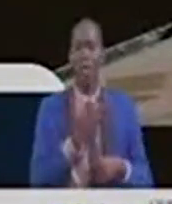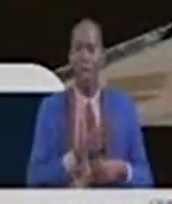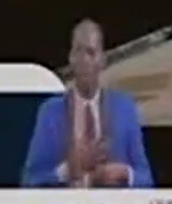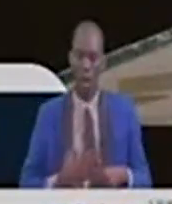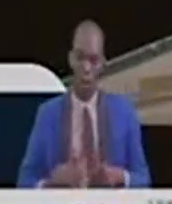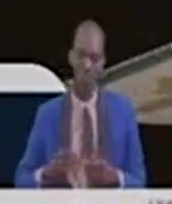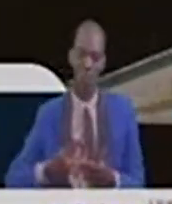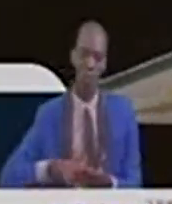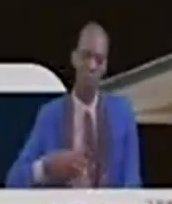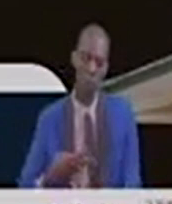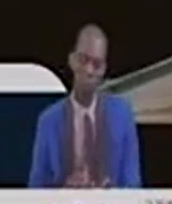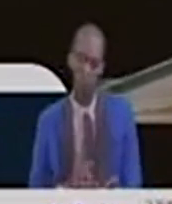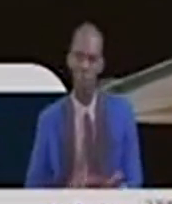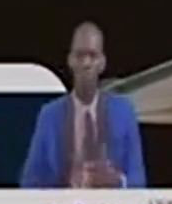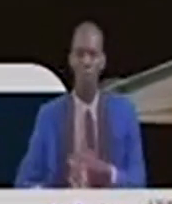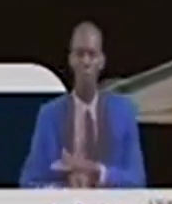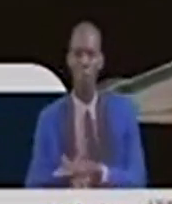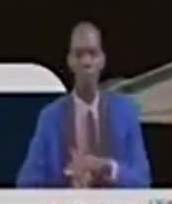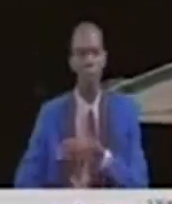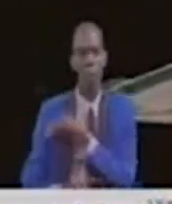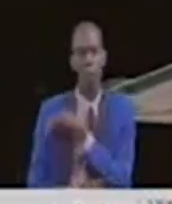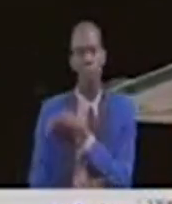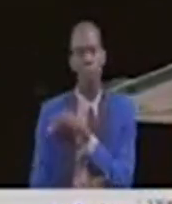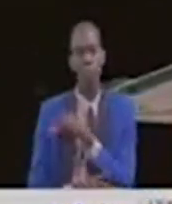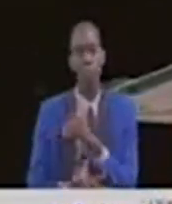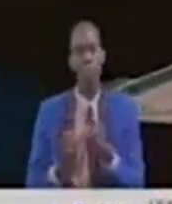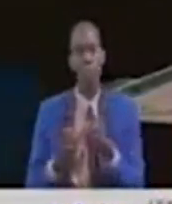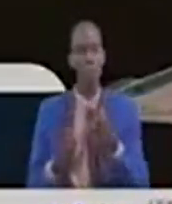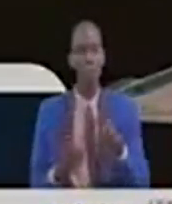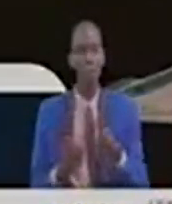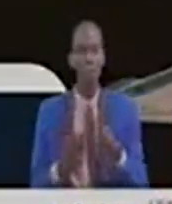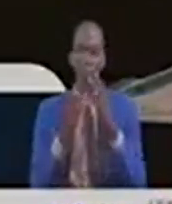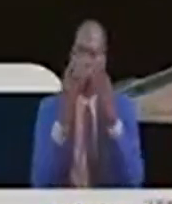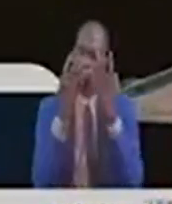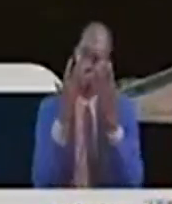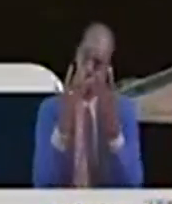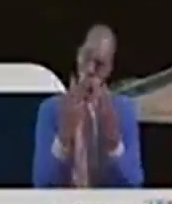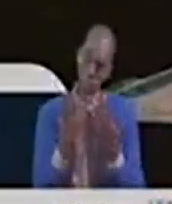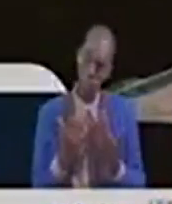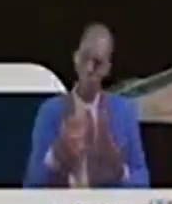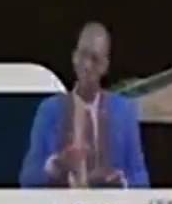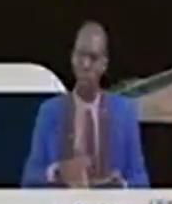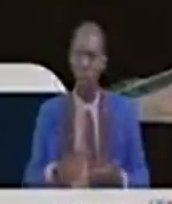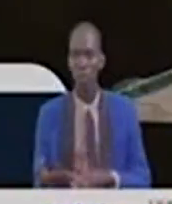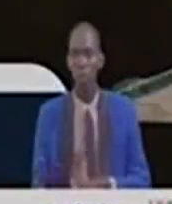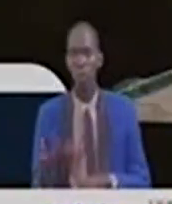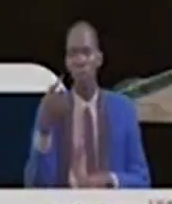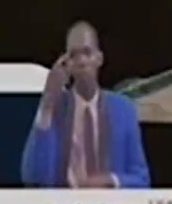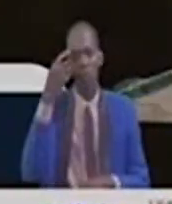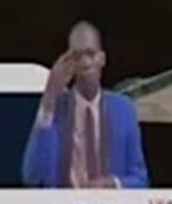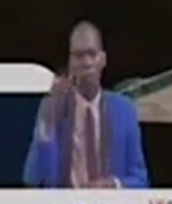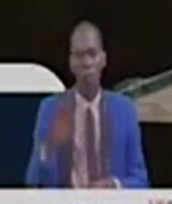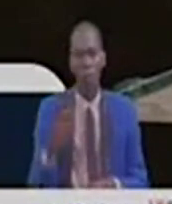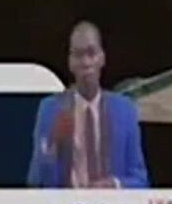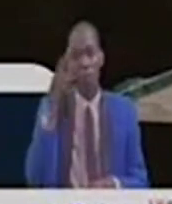Number two, sad death of the lifestyle of surrendering